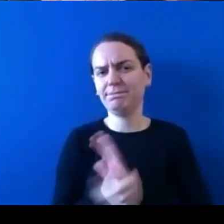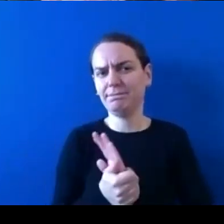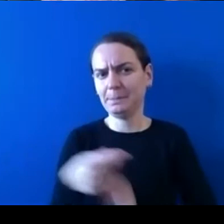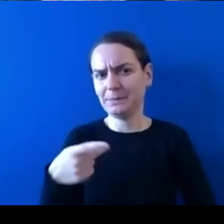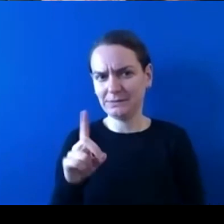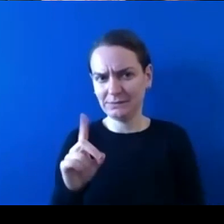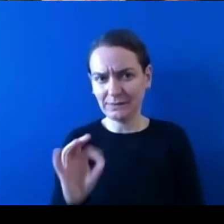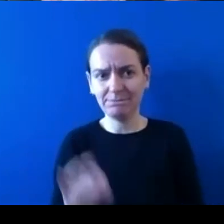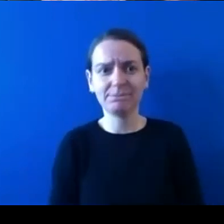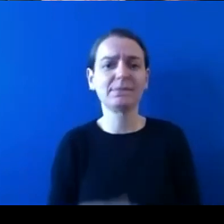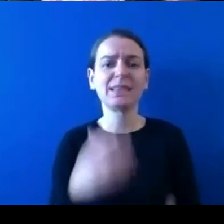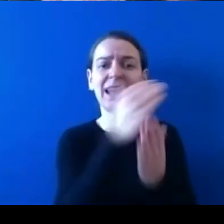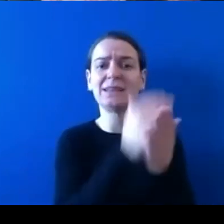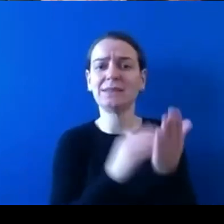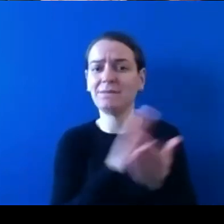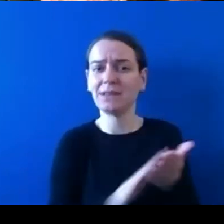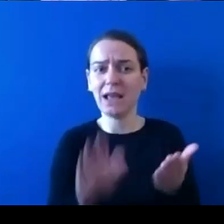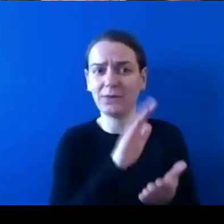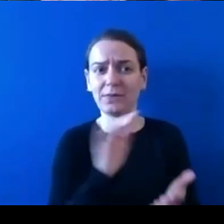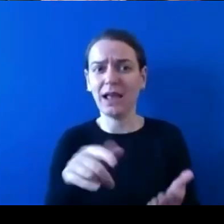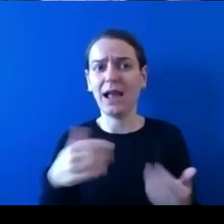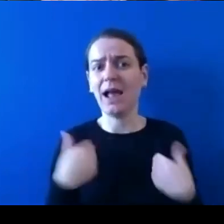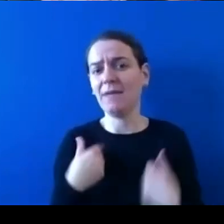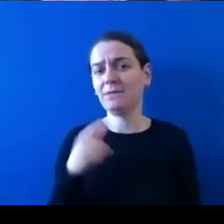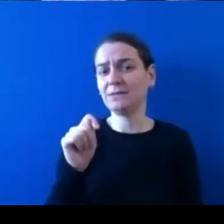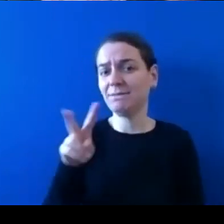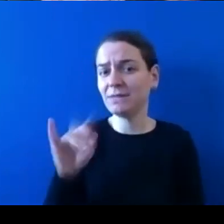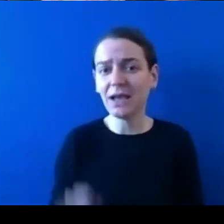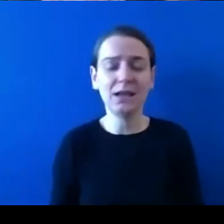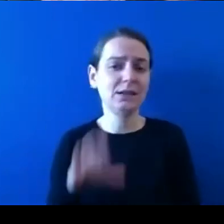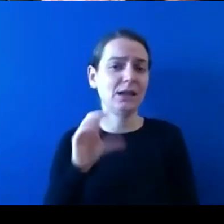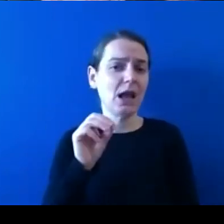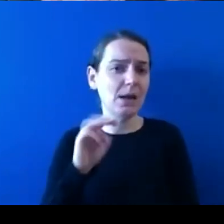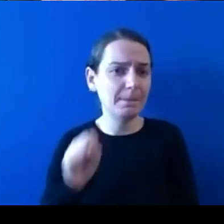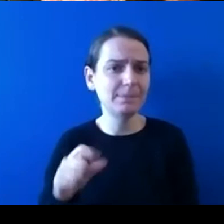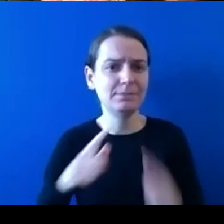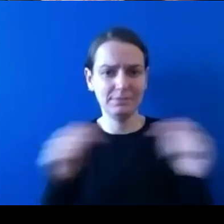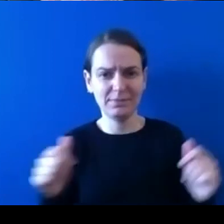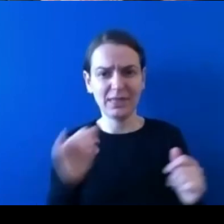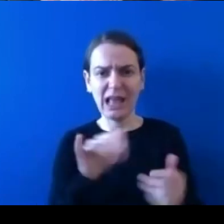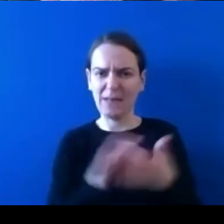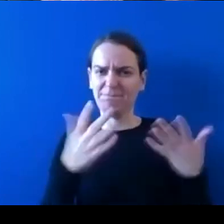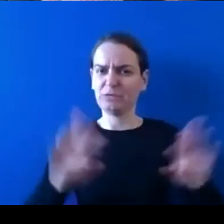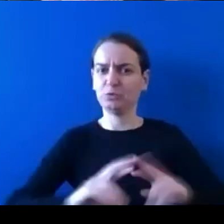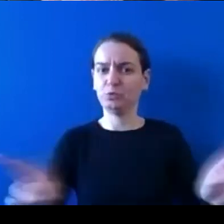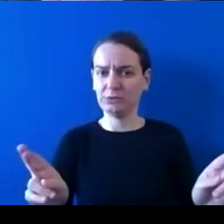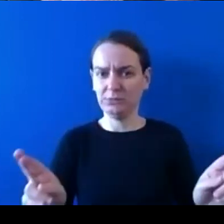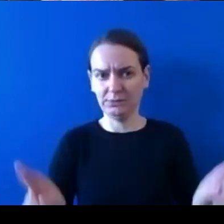And the presentations are the PDF copy of this PowerPoint,